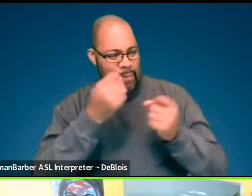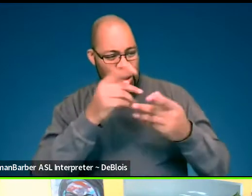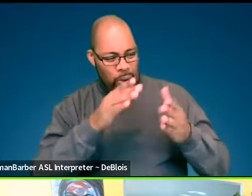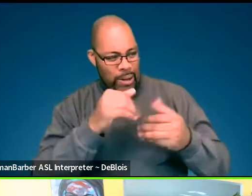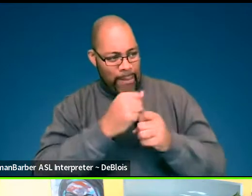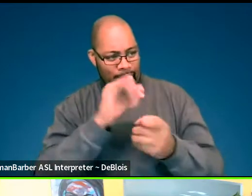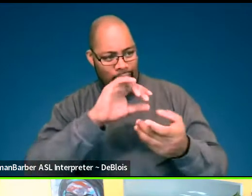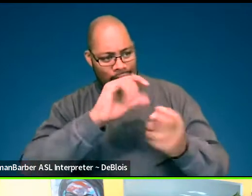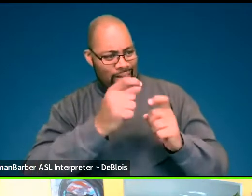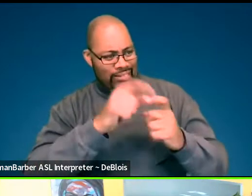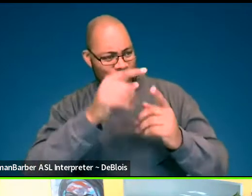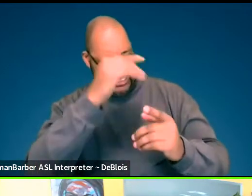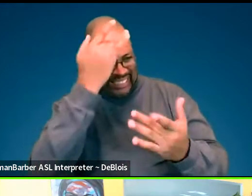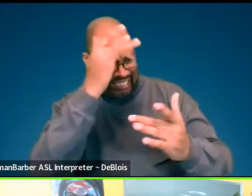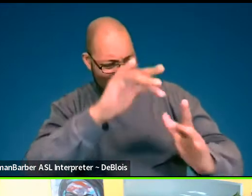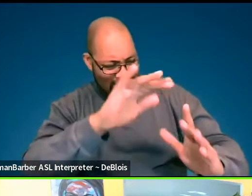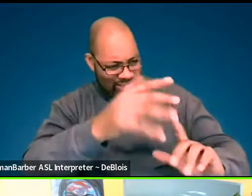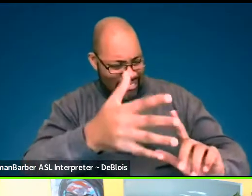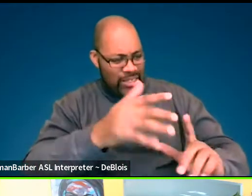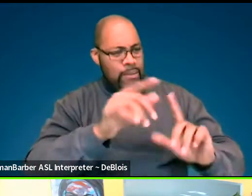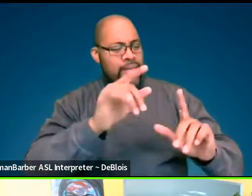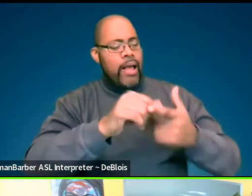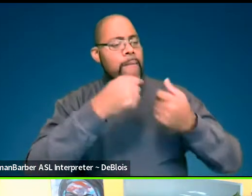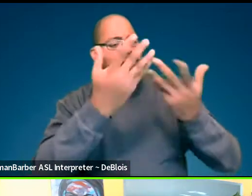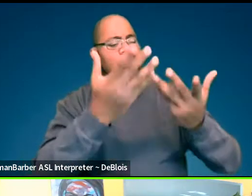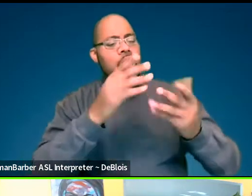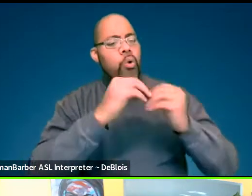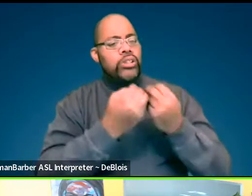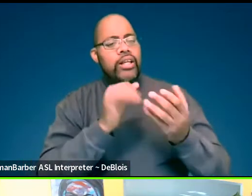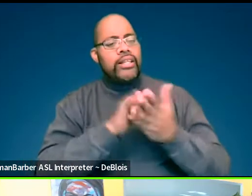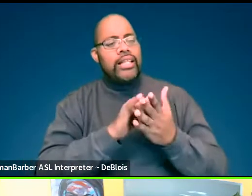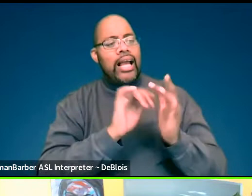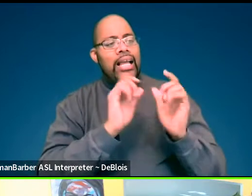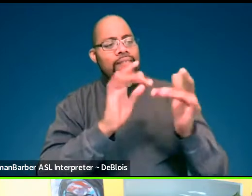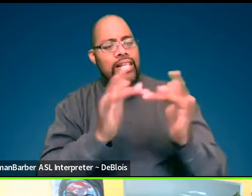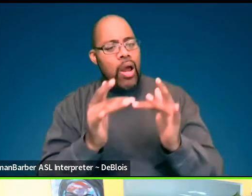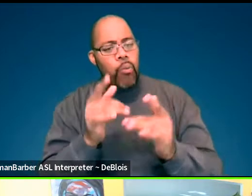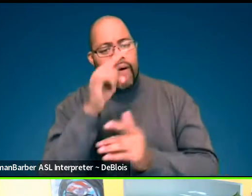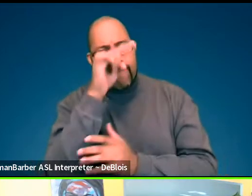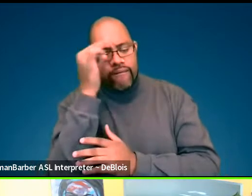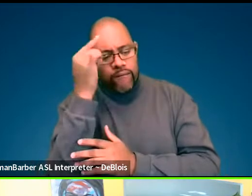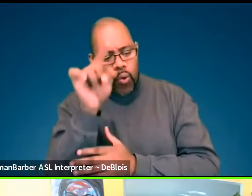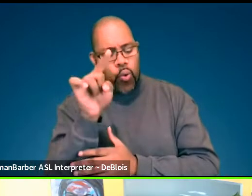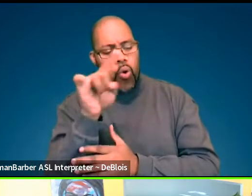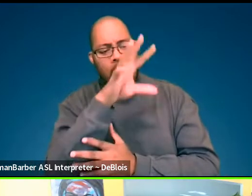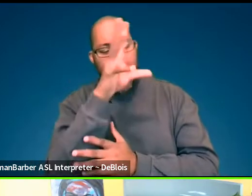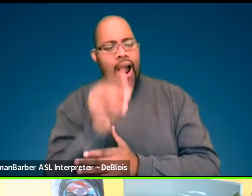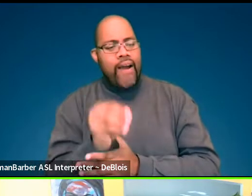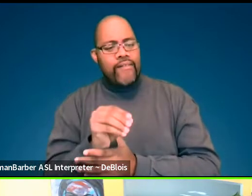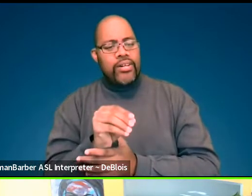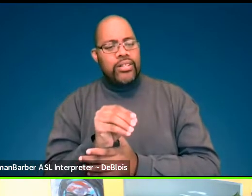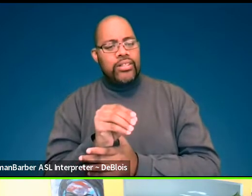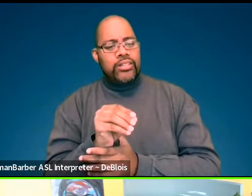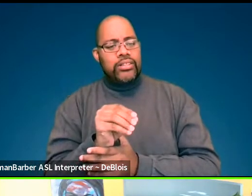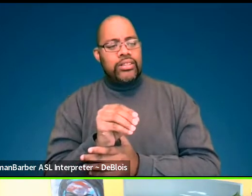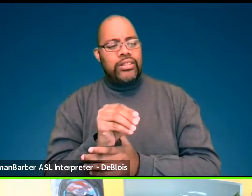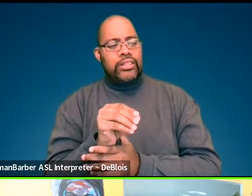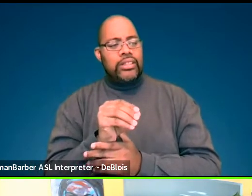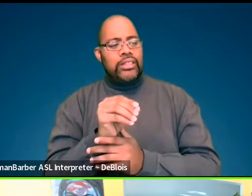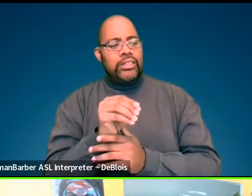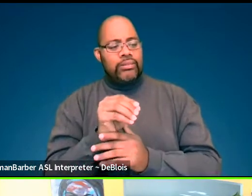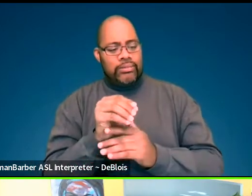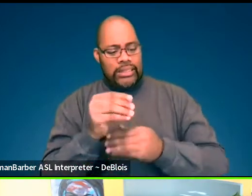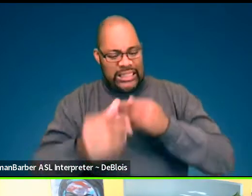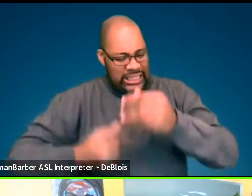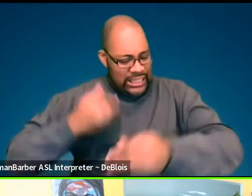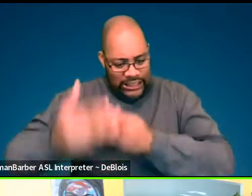build an organization that provided a network for African and African diasporic